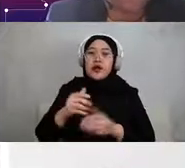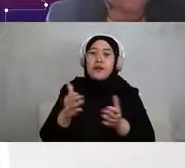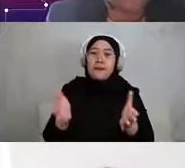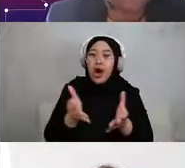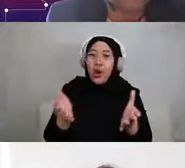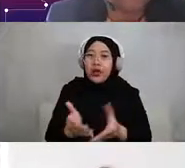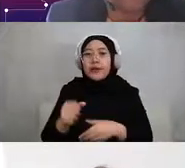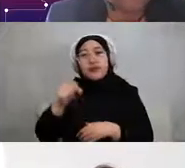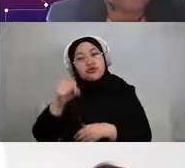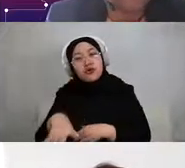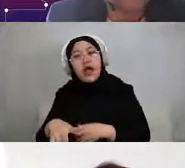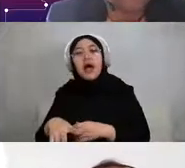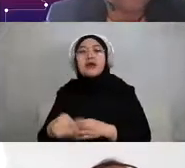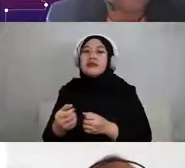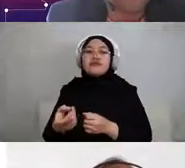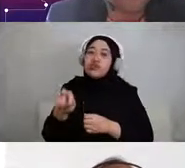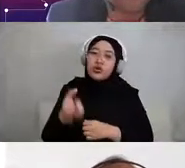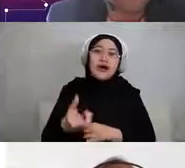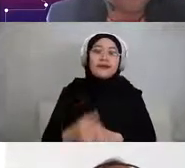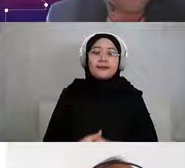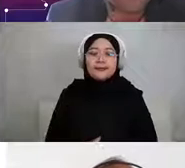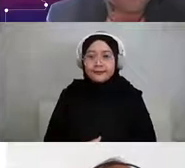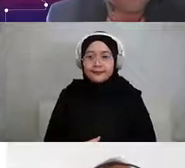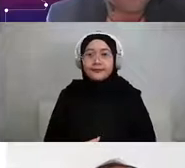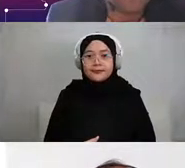and very convenient for the operations.